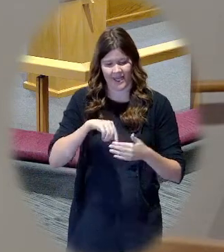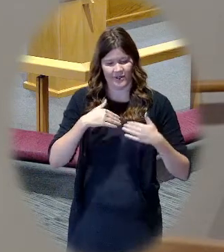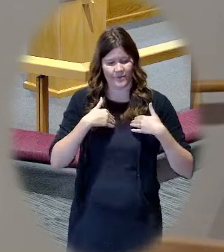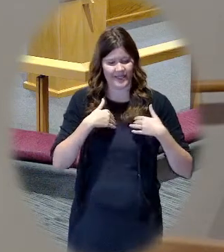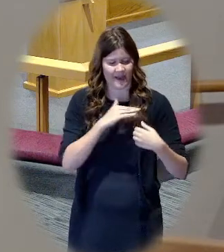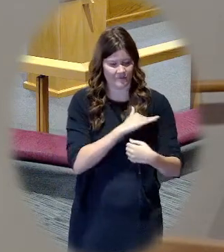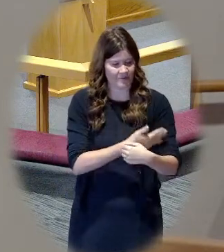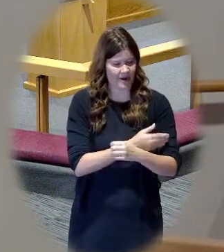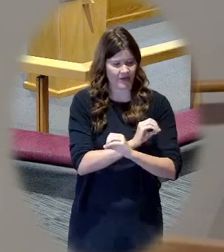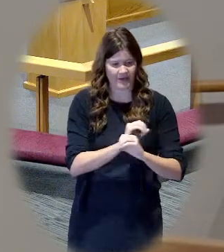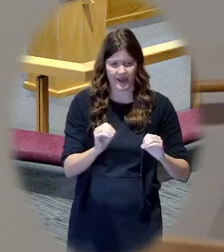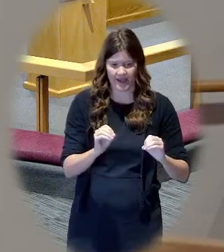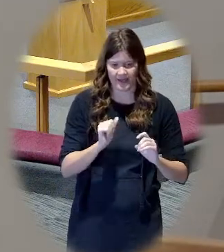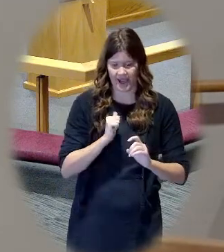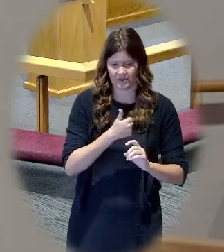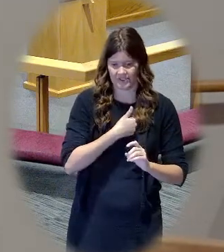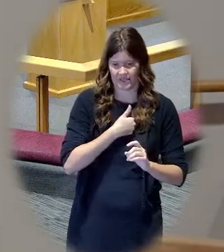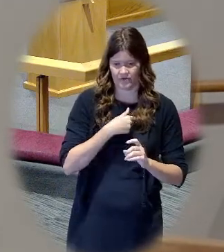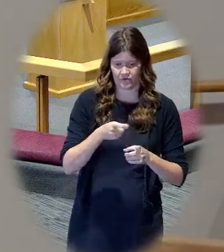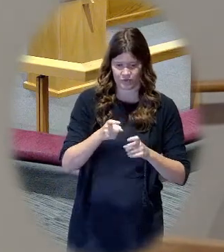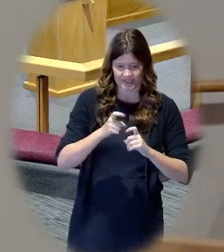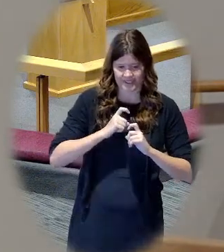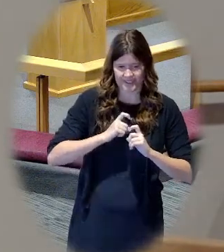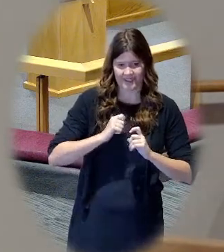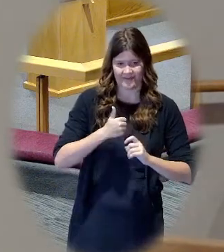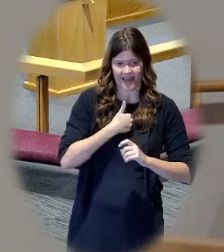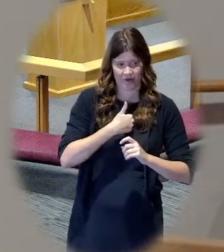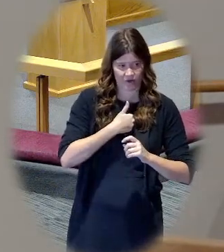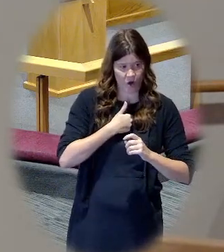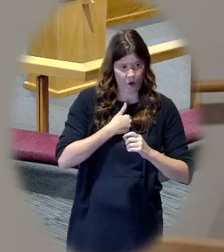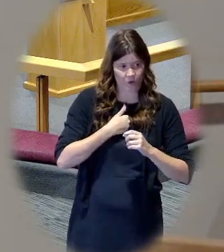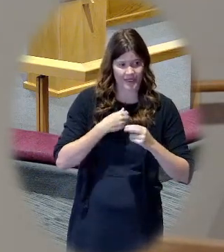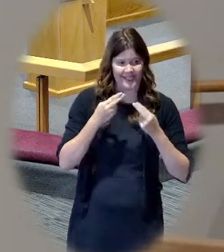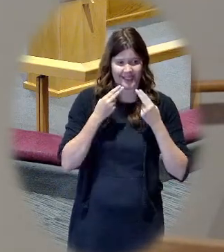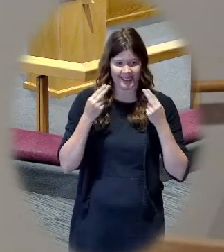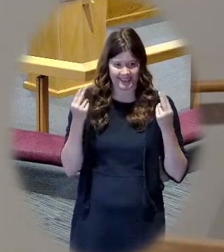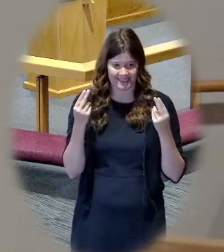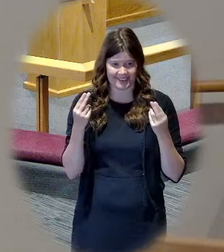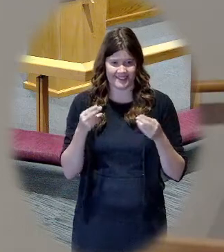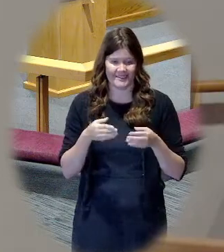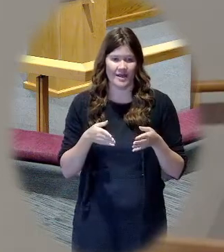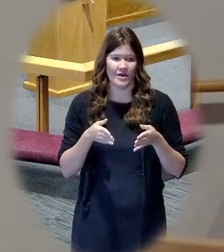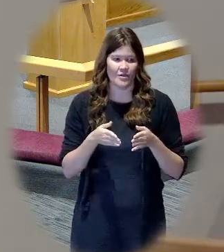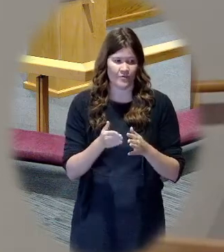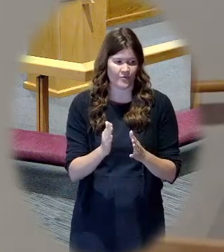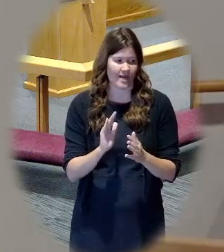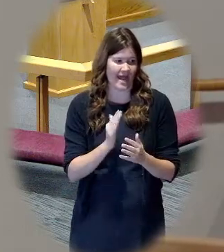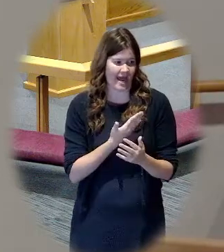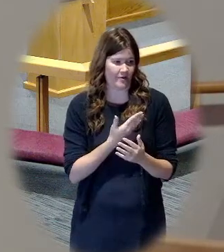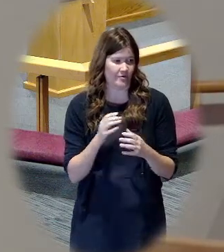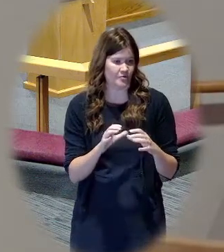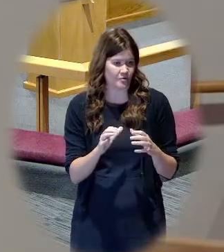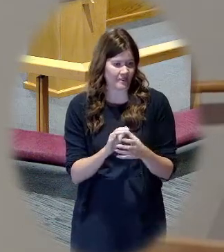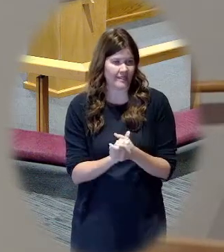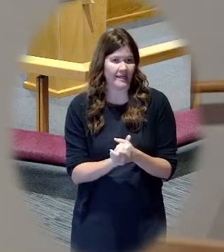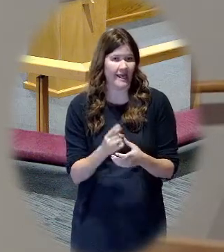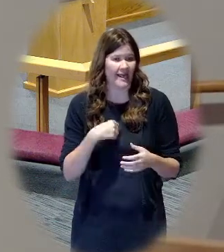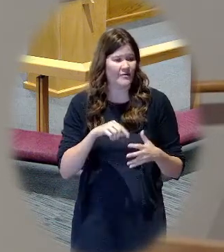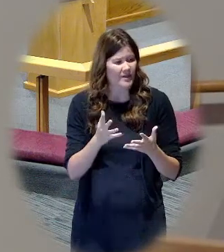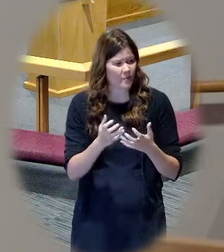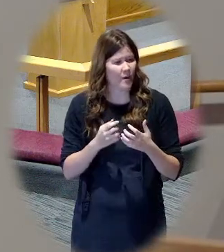ourselves to gain righteousness, to gain justification by our own efforts. And although we strive to